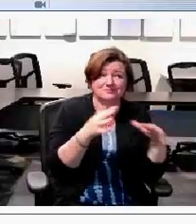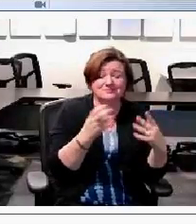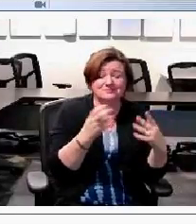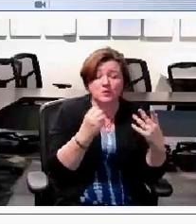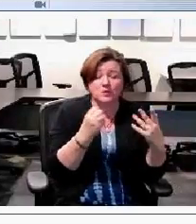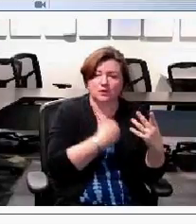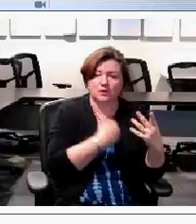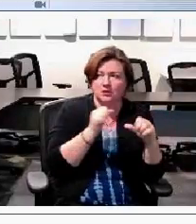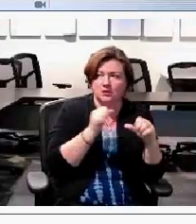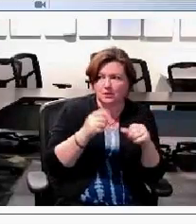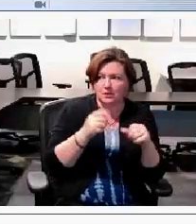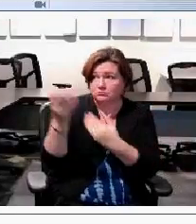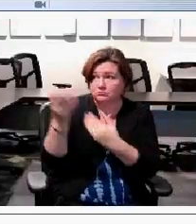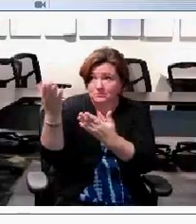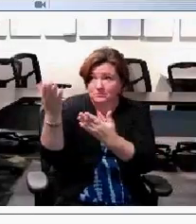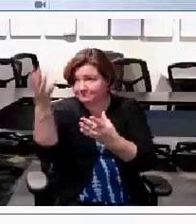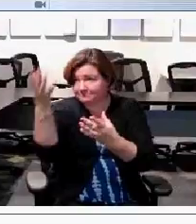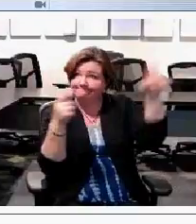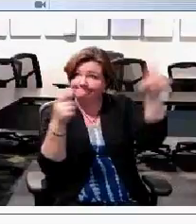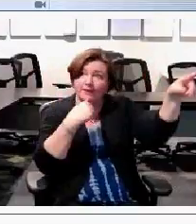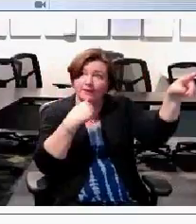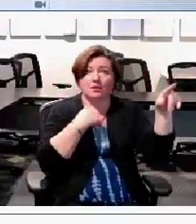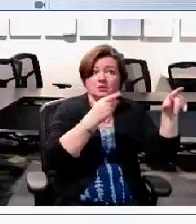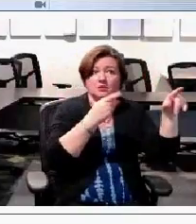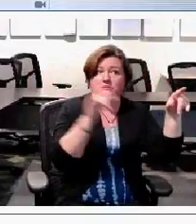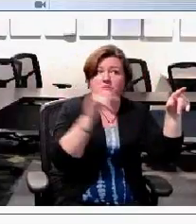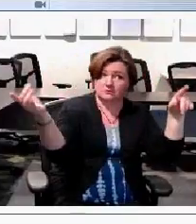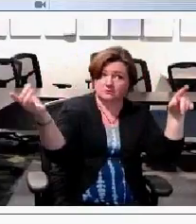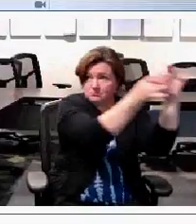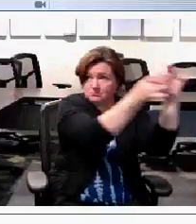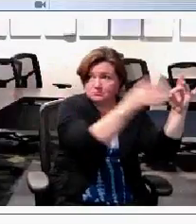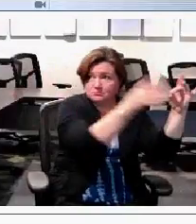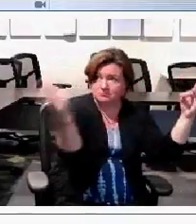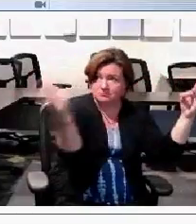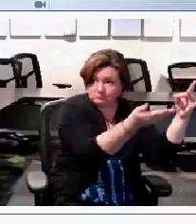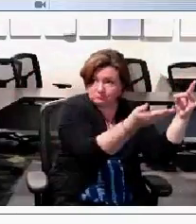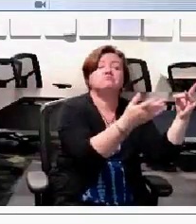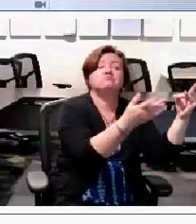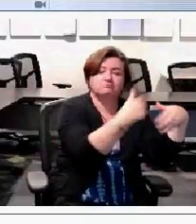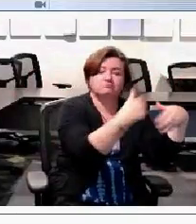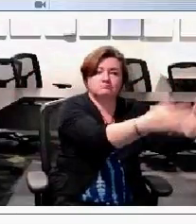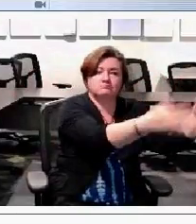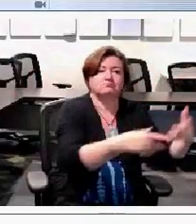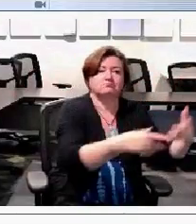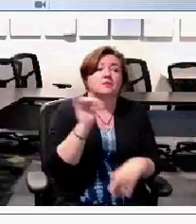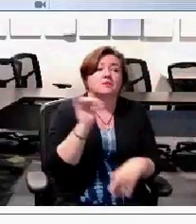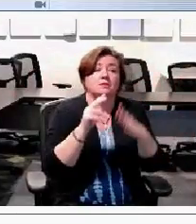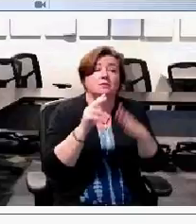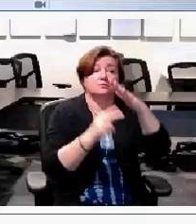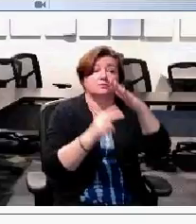able to bridge for our families and work with them. We all have bridges support